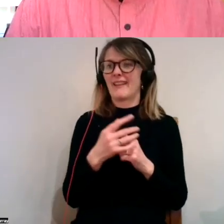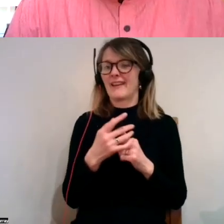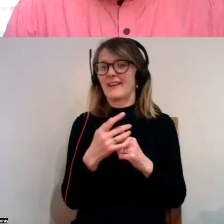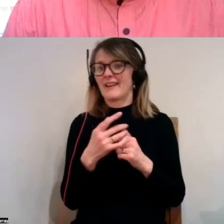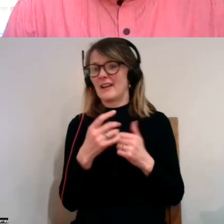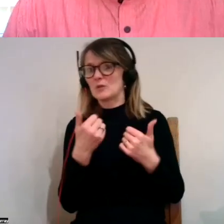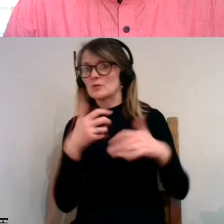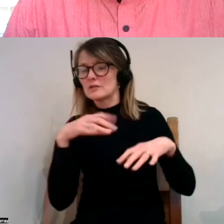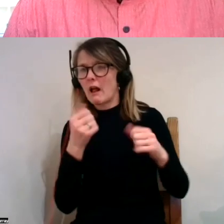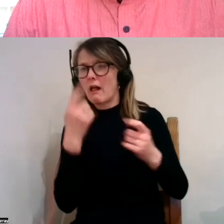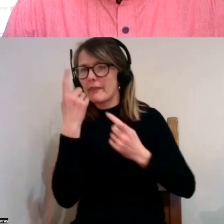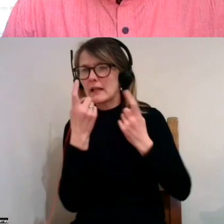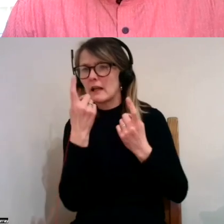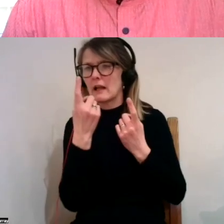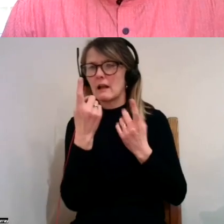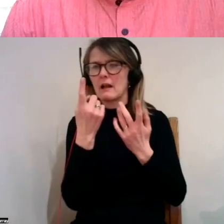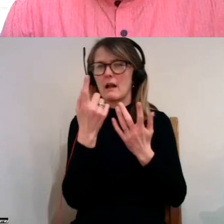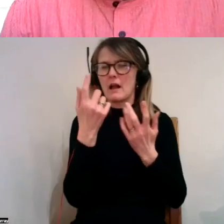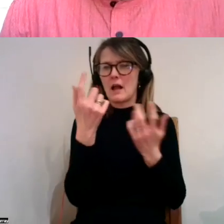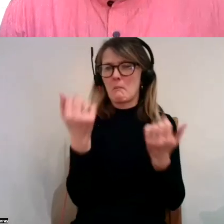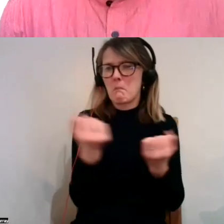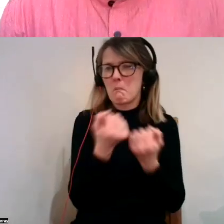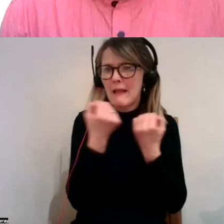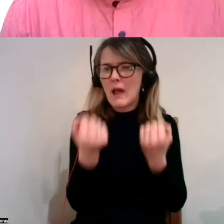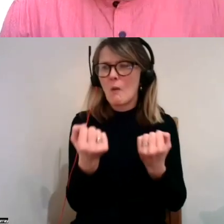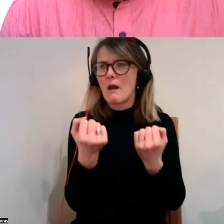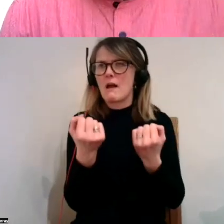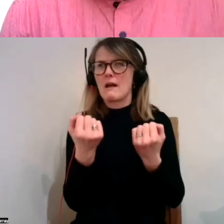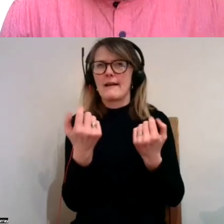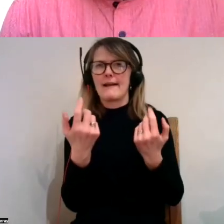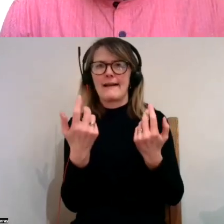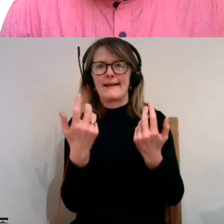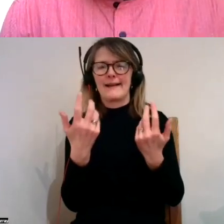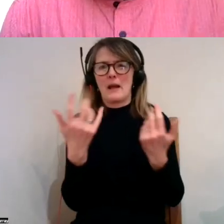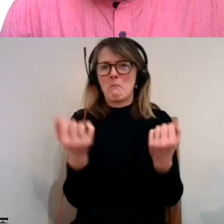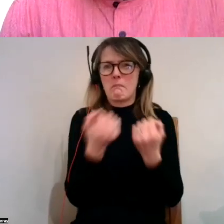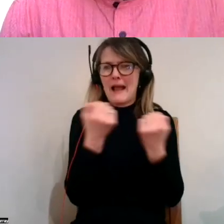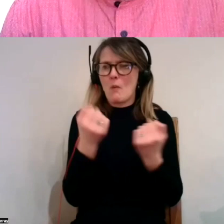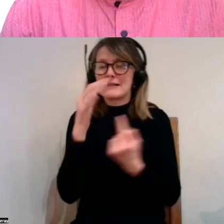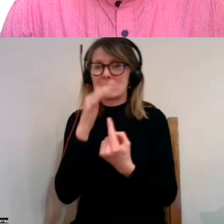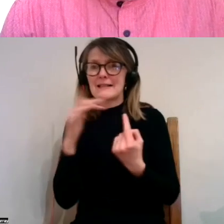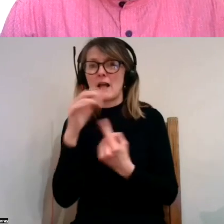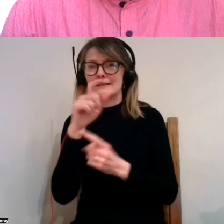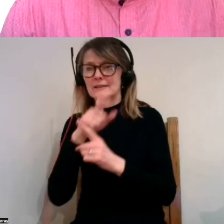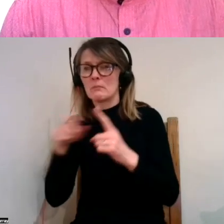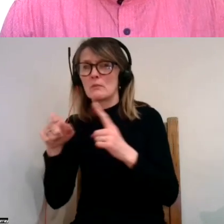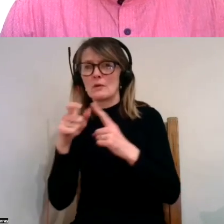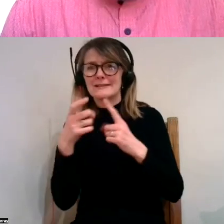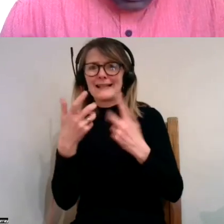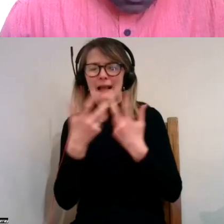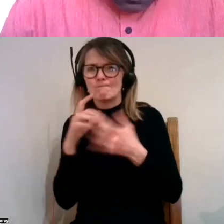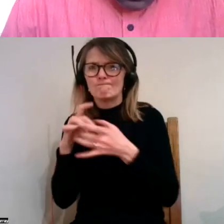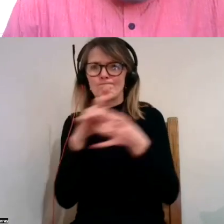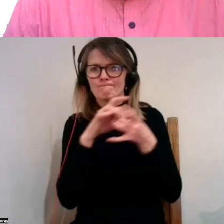and the role power plays within our society and the community, and most importantly,